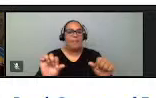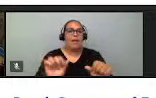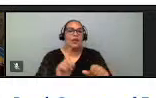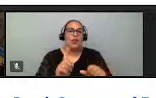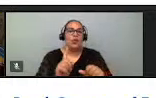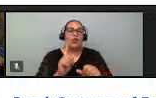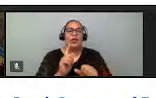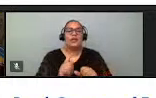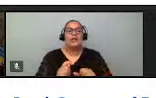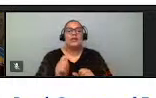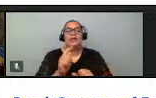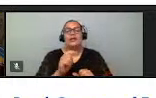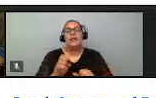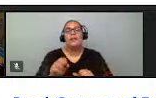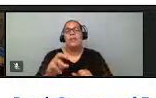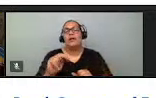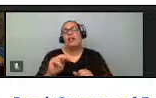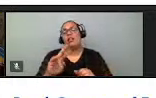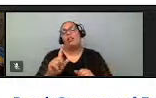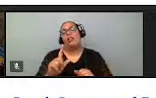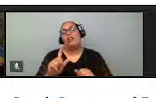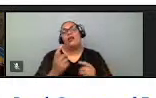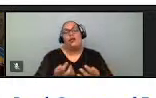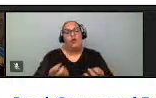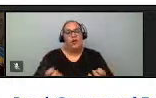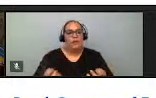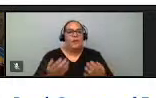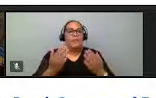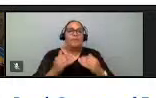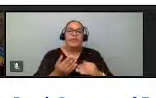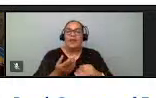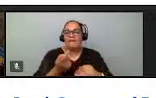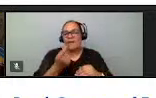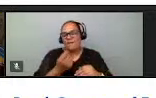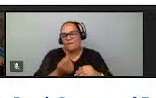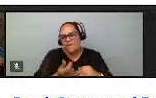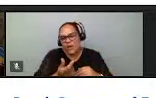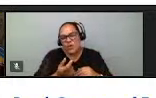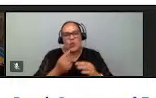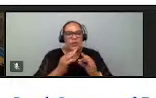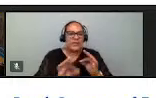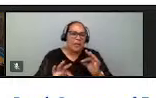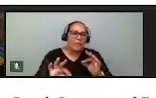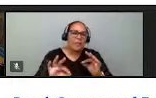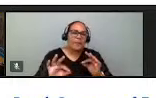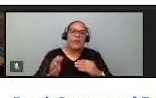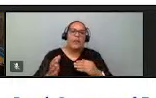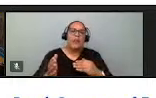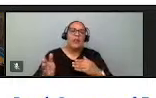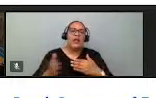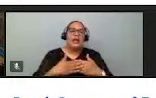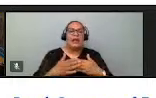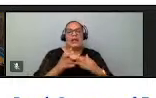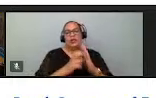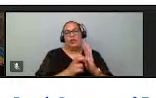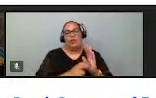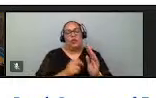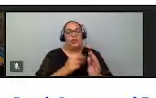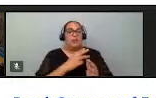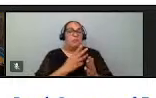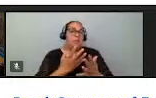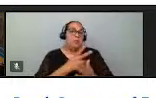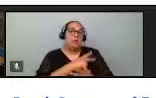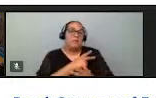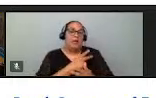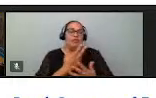terminal equipment and then there's a few relatively simple gate winds our Port manager will